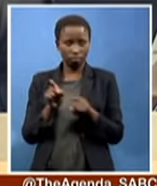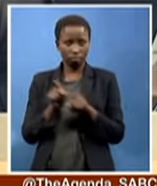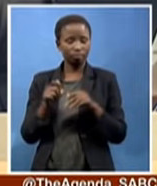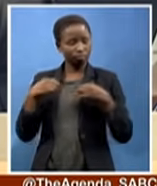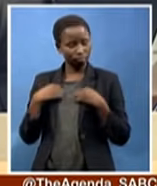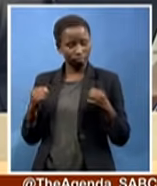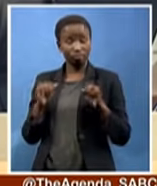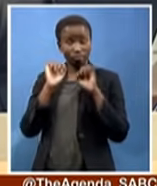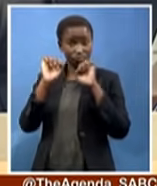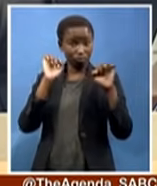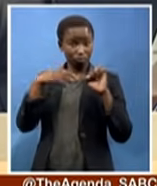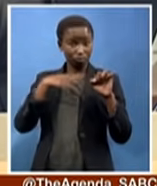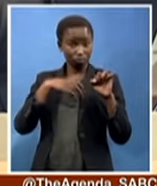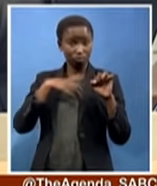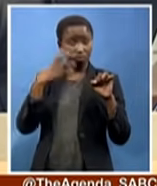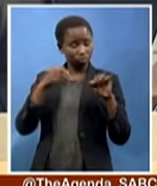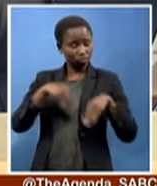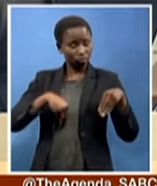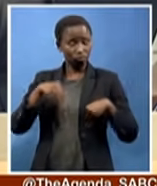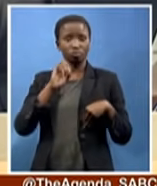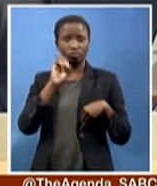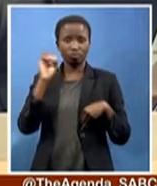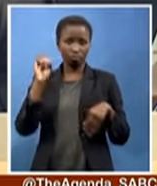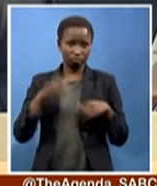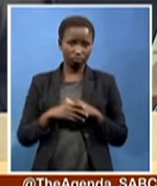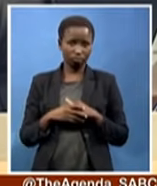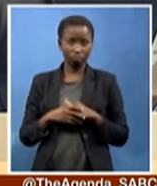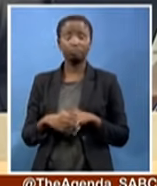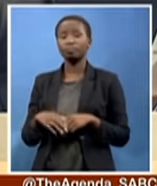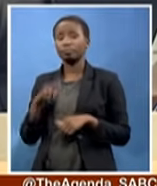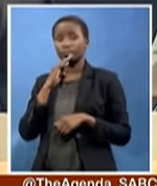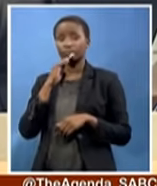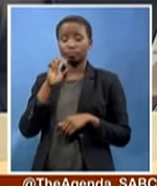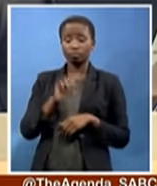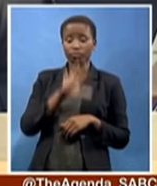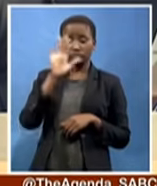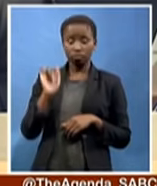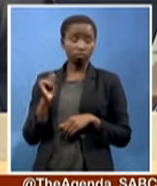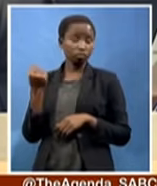Nor is South Africa alone in the world in having to deal with endemic corruption.